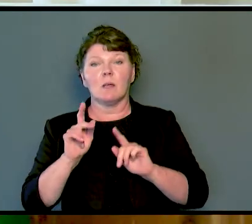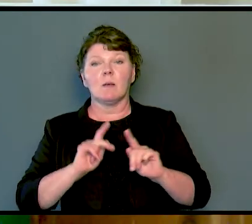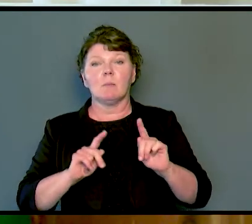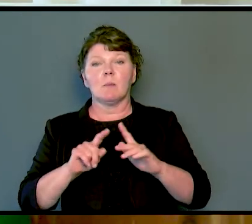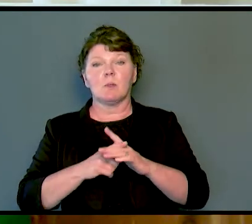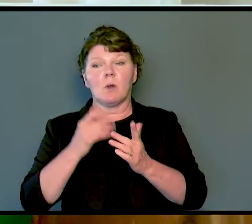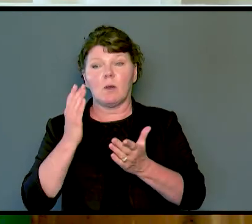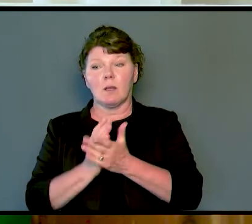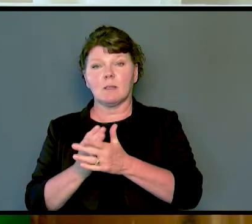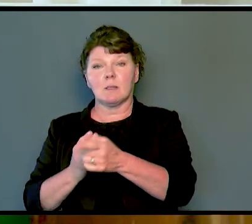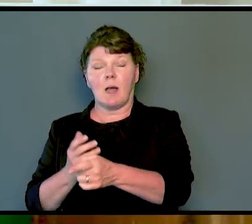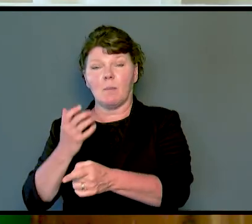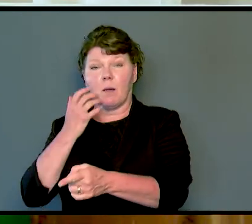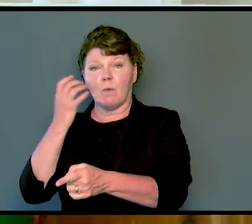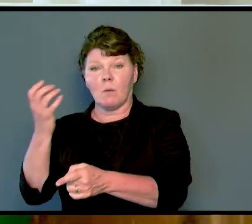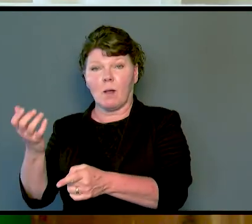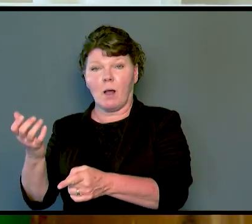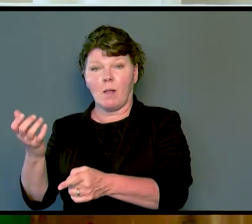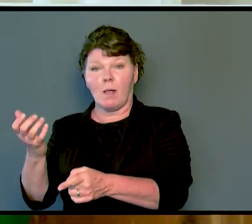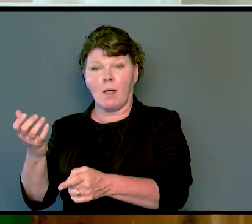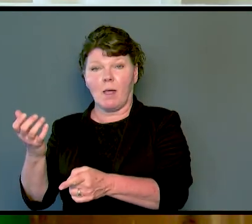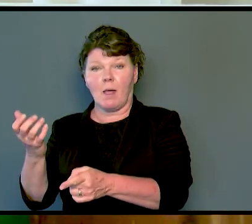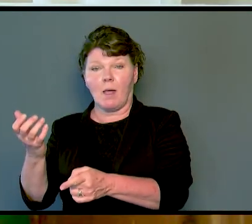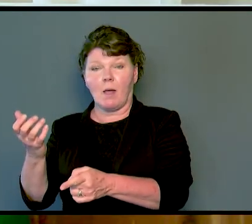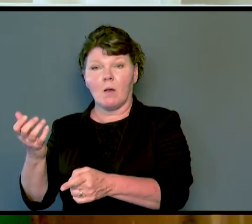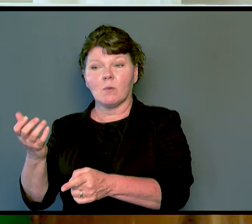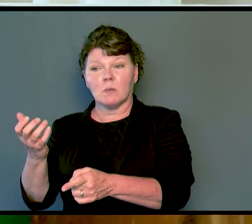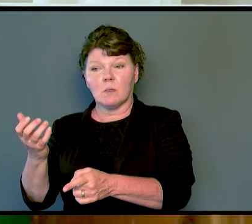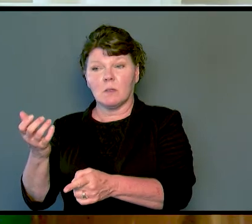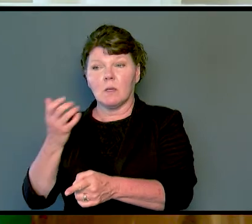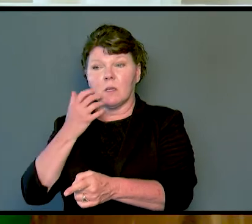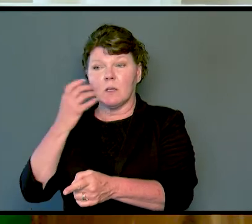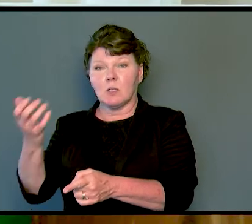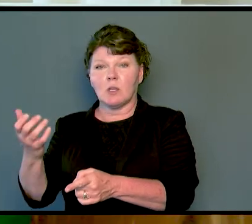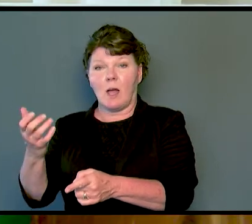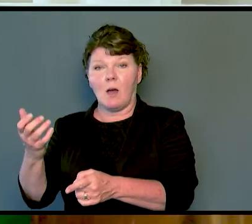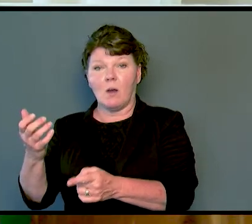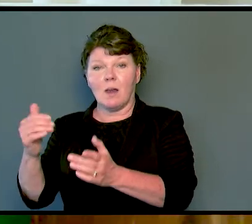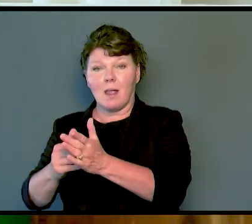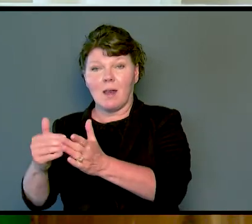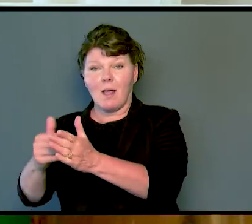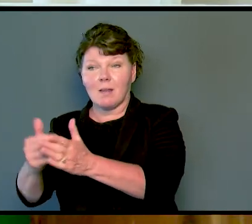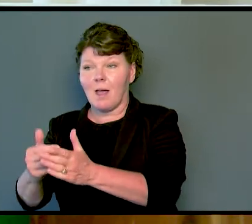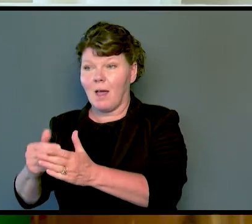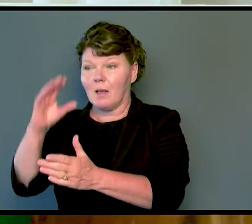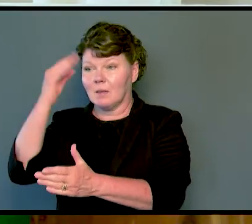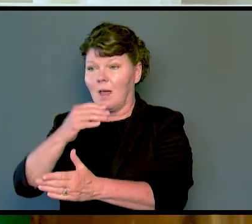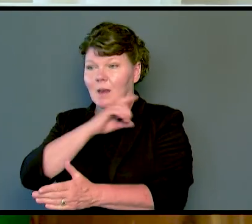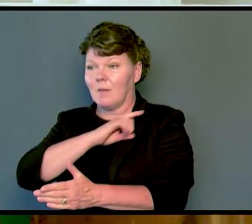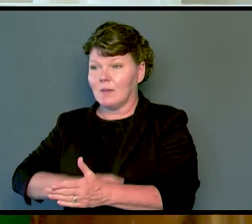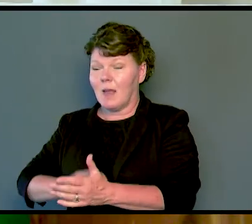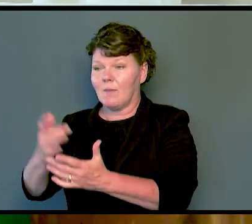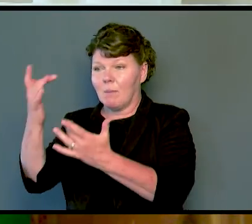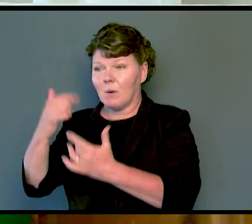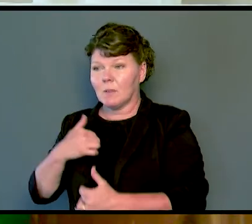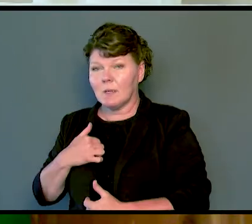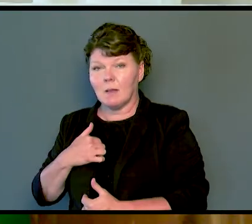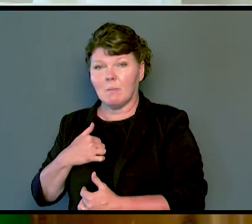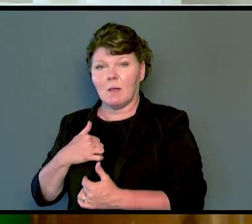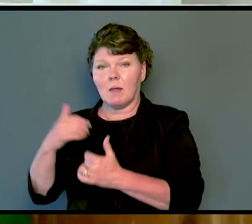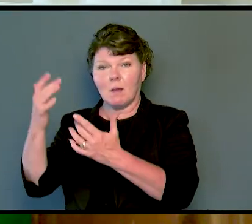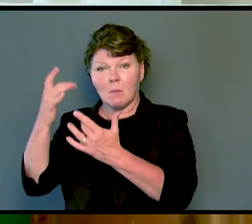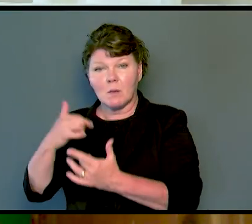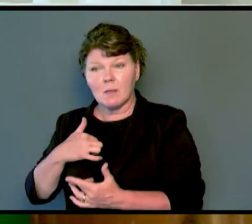people tried to stop Bartimaeus from calling out to Jesus, that he only shouted out all the more, saying, "Son of David, have mercy on